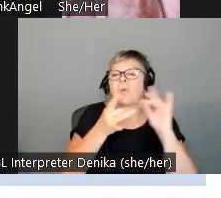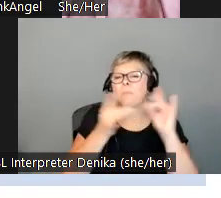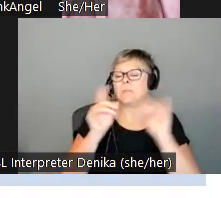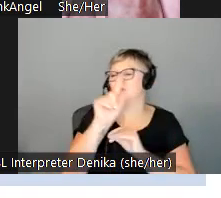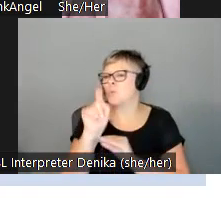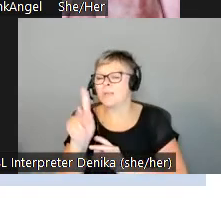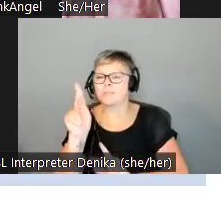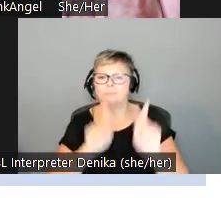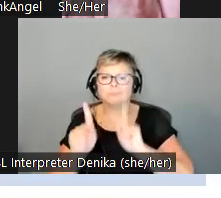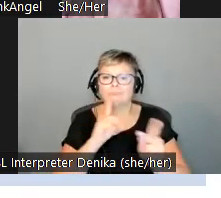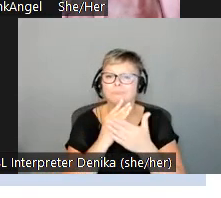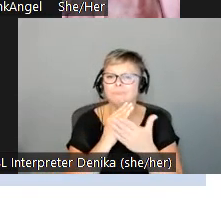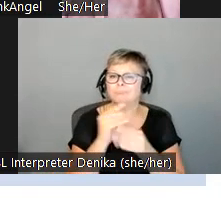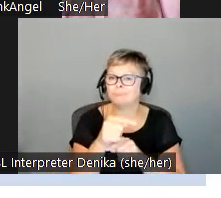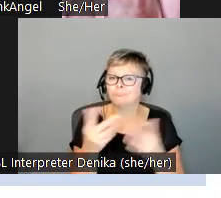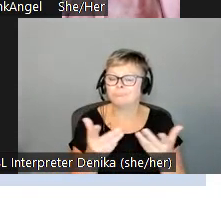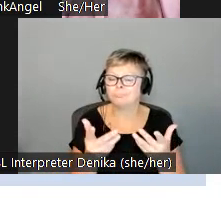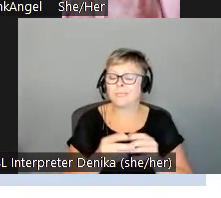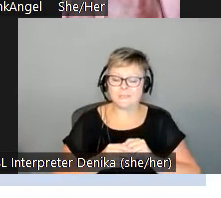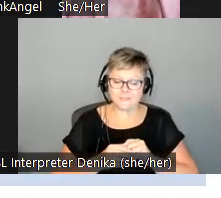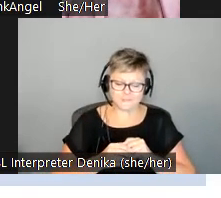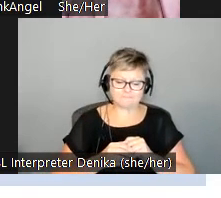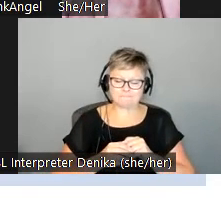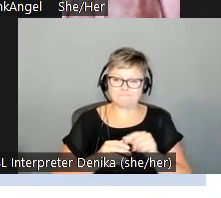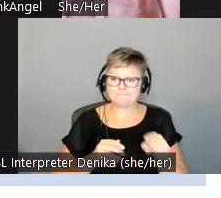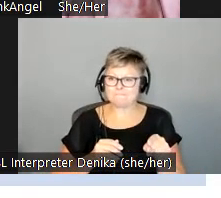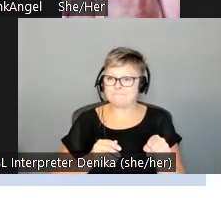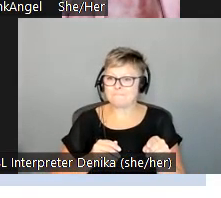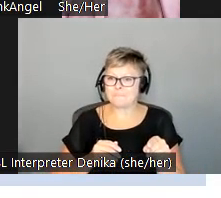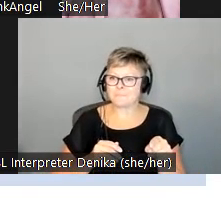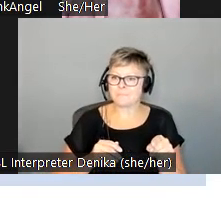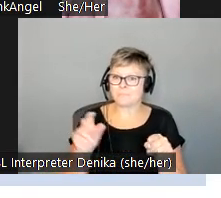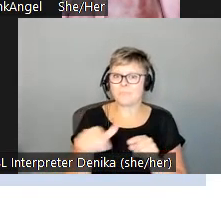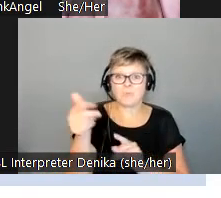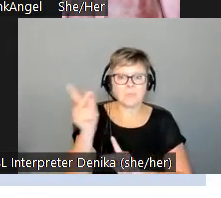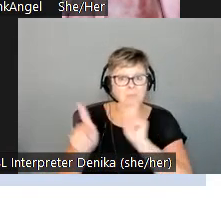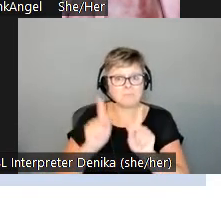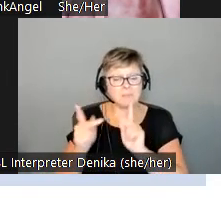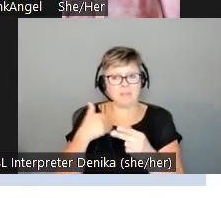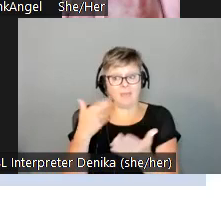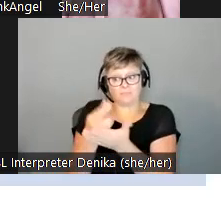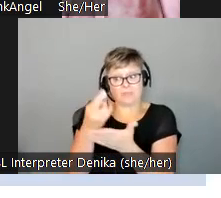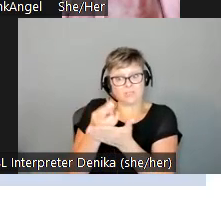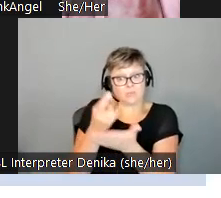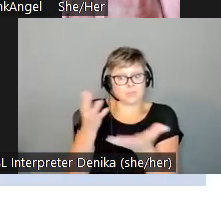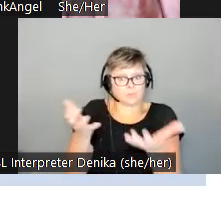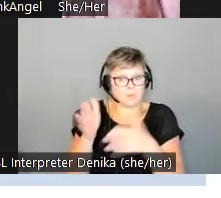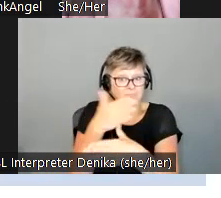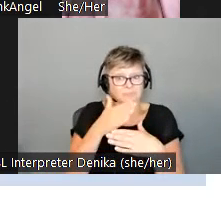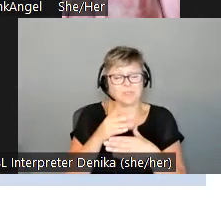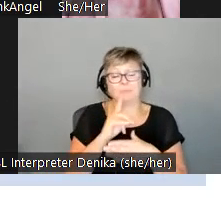posing, that they have things to share and resources. So I do appreciate your time to do